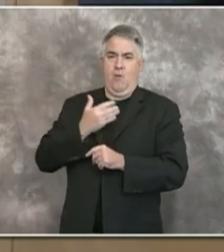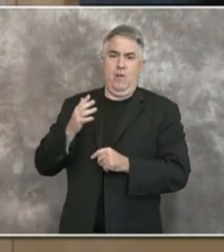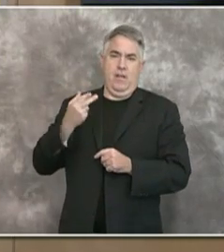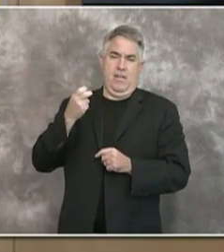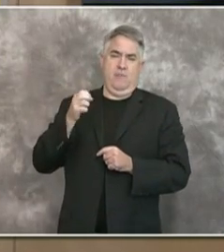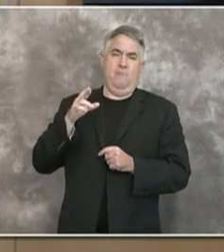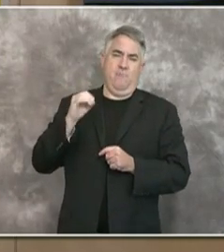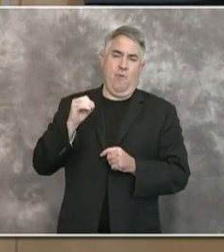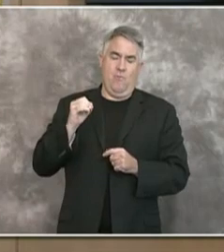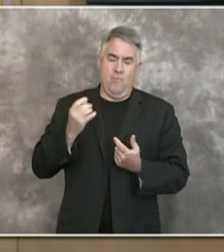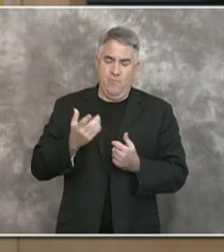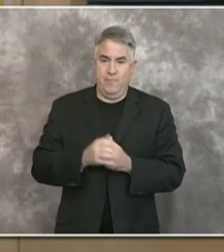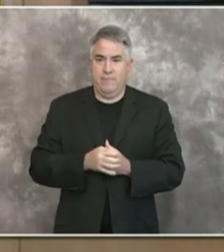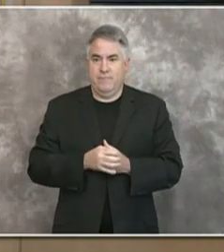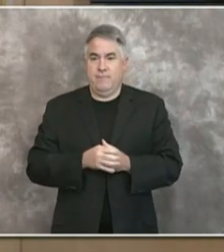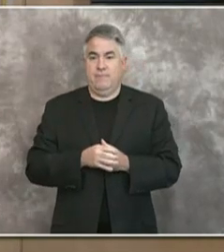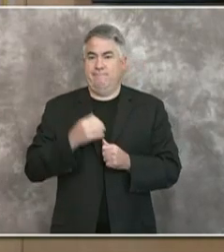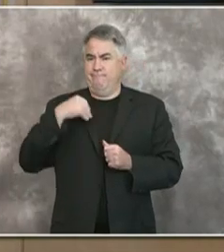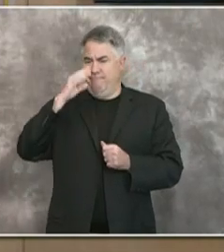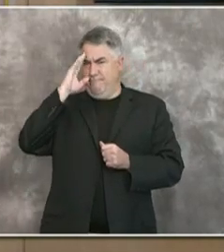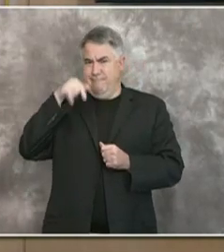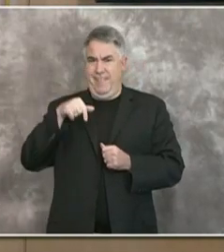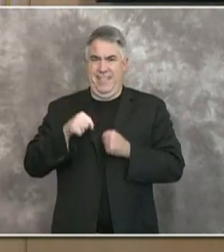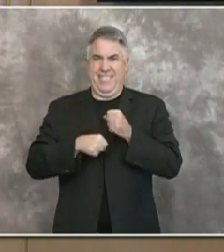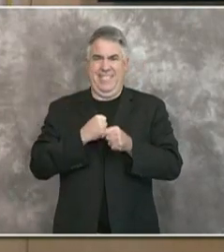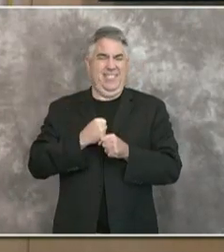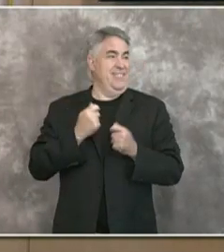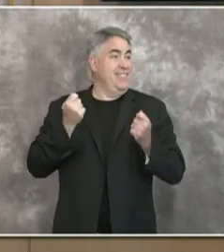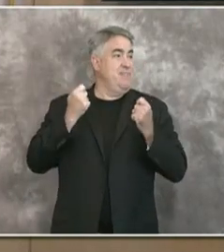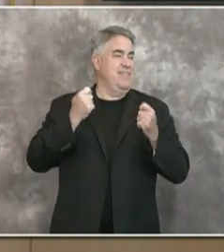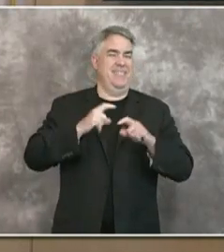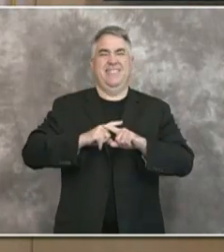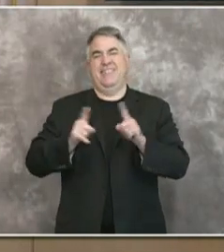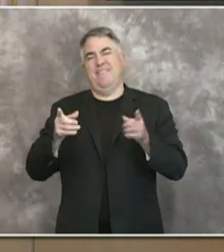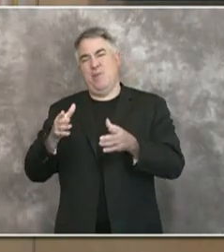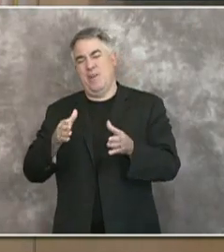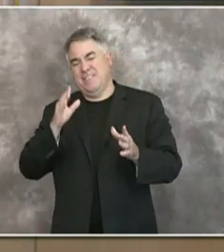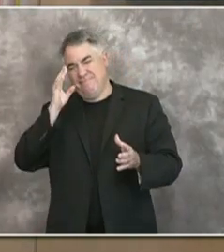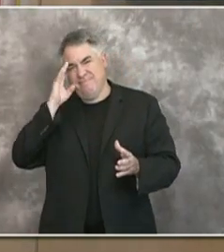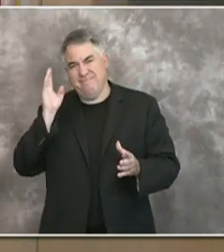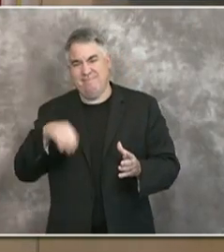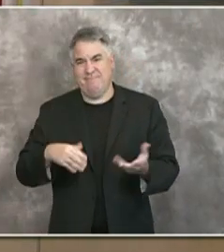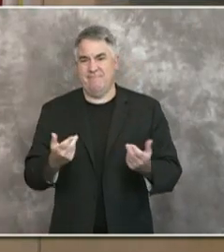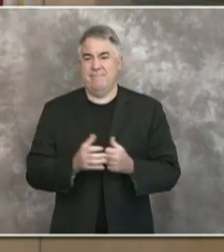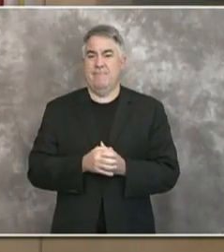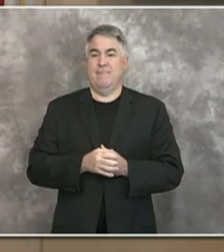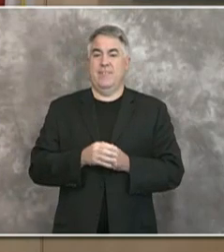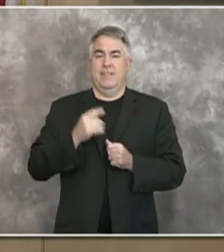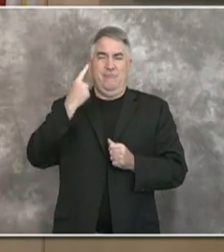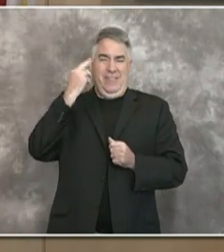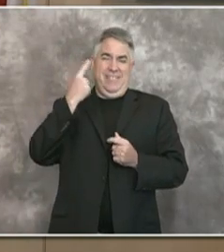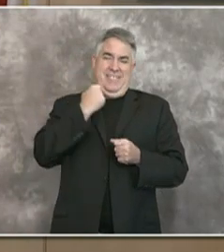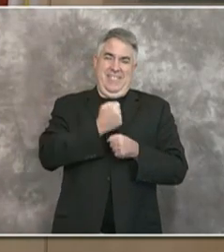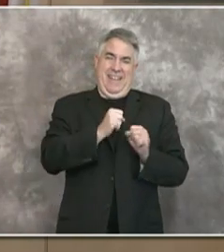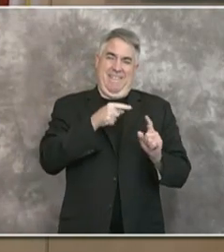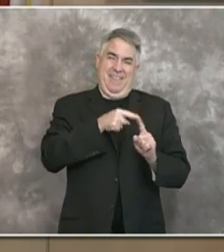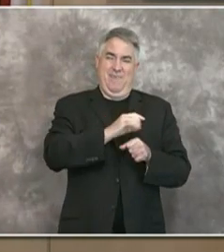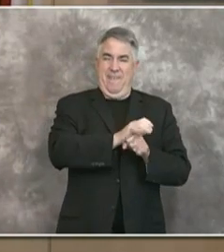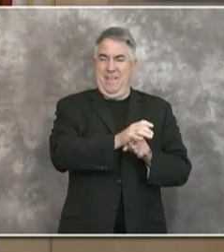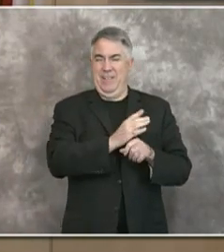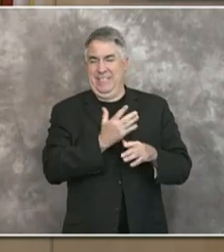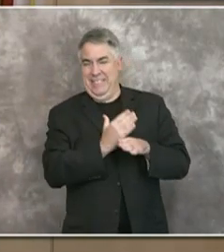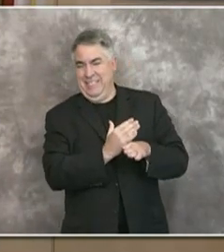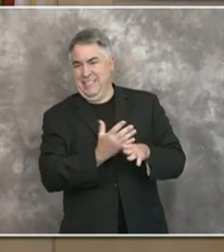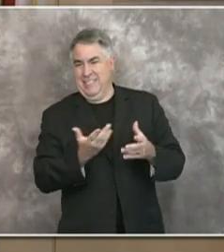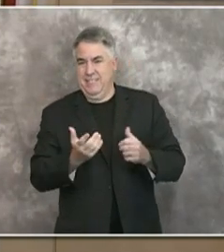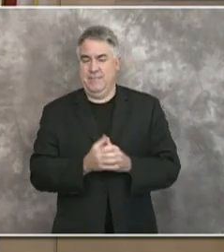I know that the ceremonies were different this year, and for safety reasons, we had to make some changes in the normal